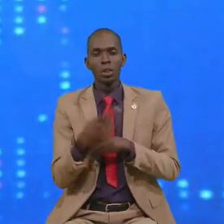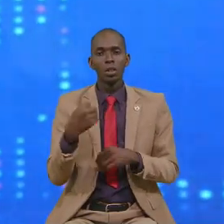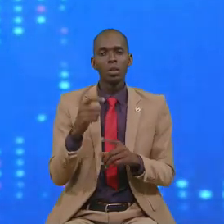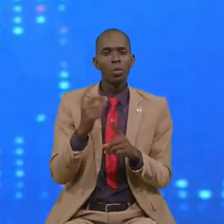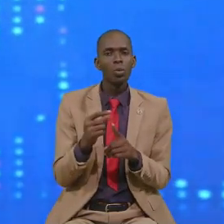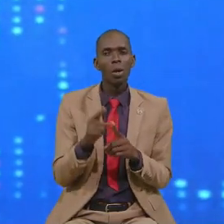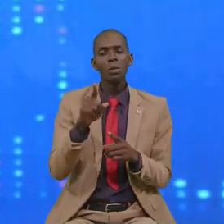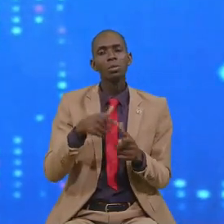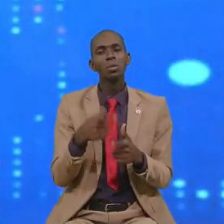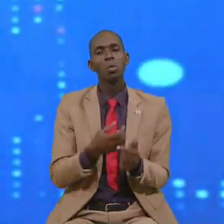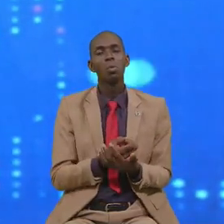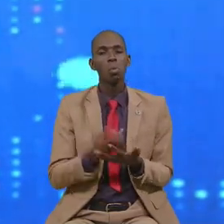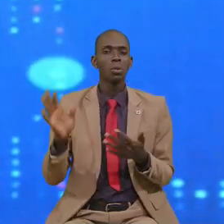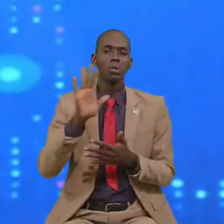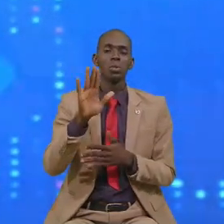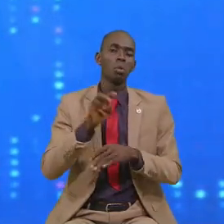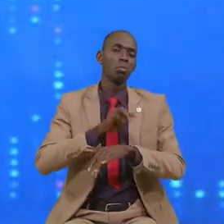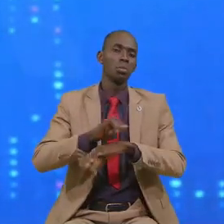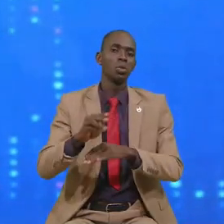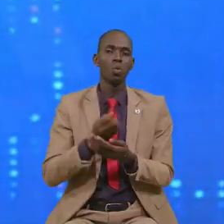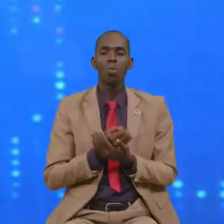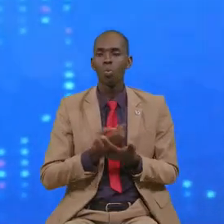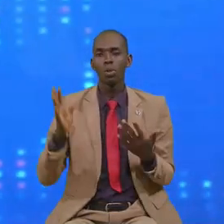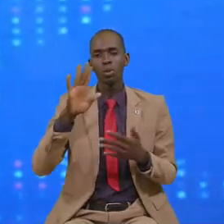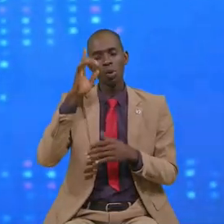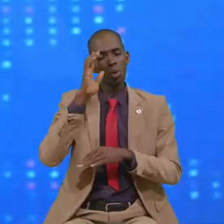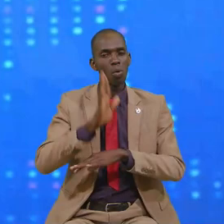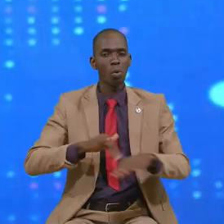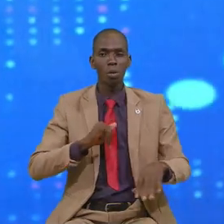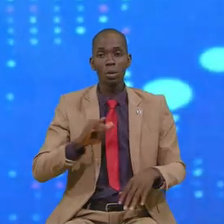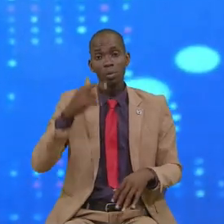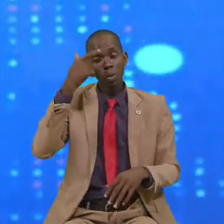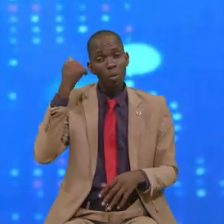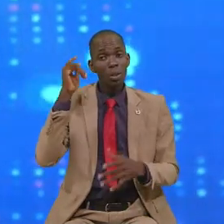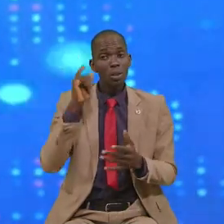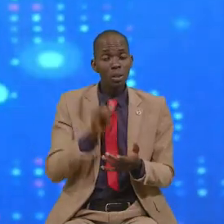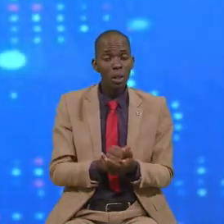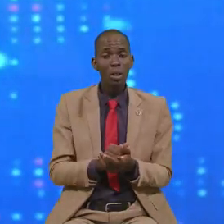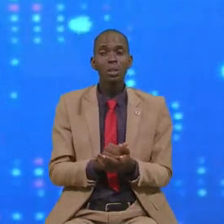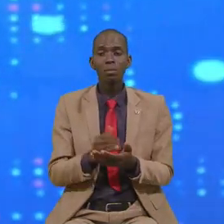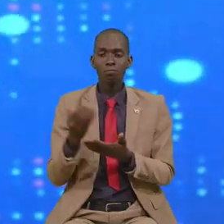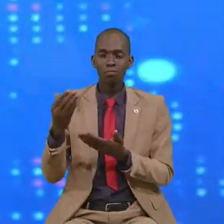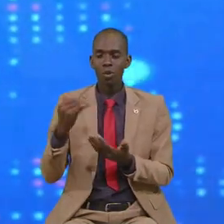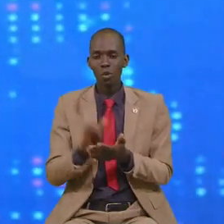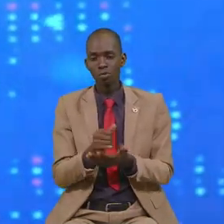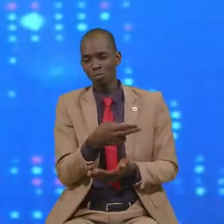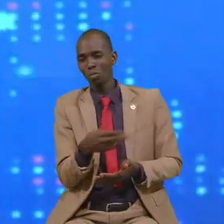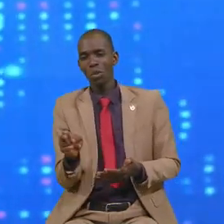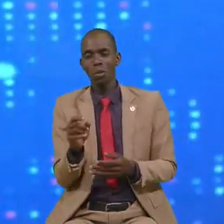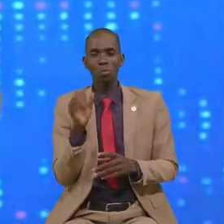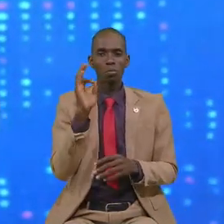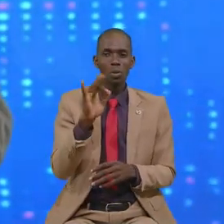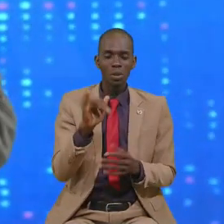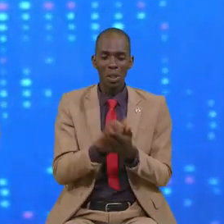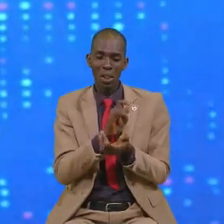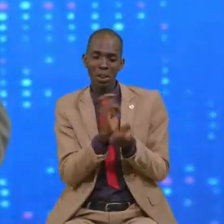waste your ministry. You waste your calling. Because that watered down message, that changed message,